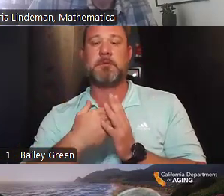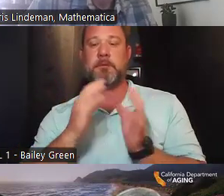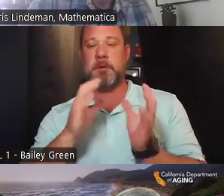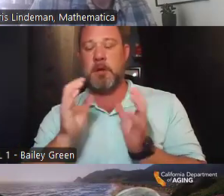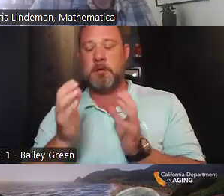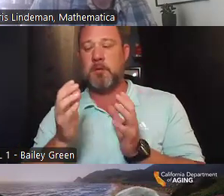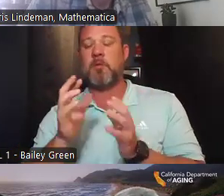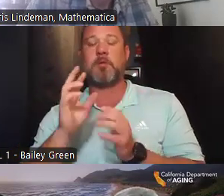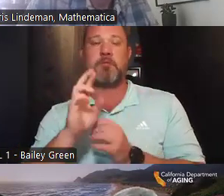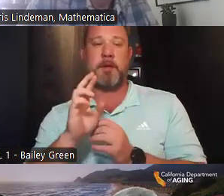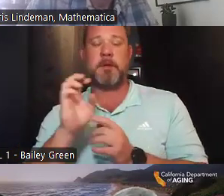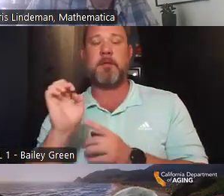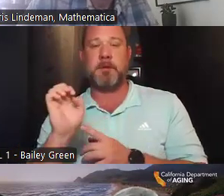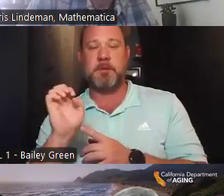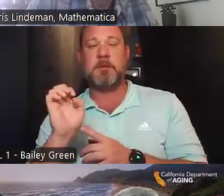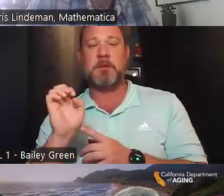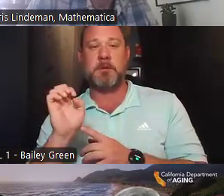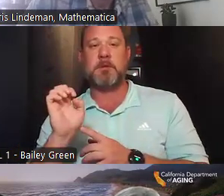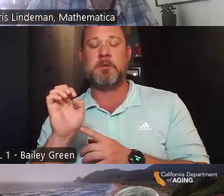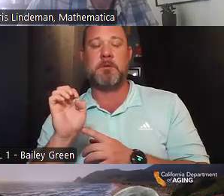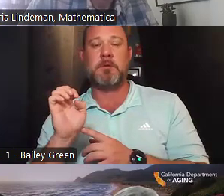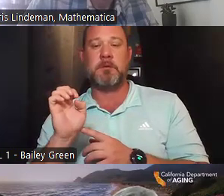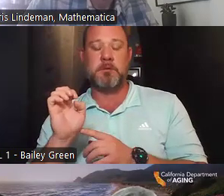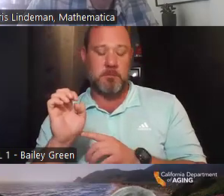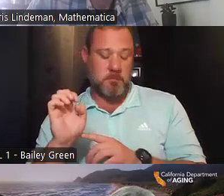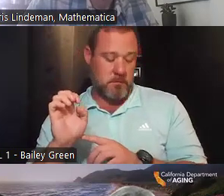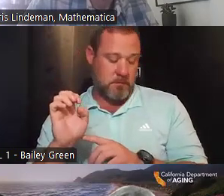categories like race and ethnicity. It looks at